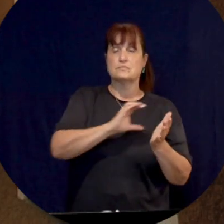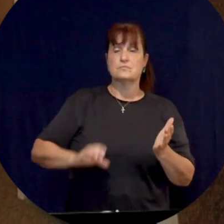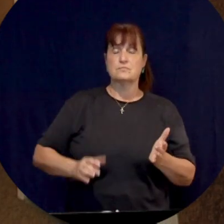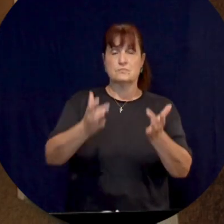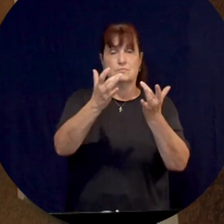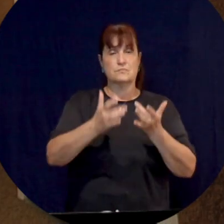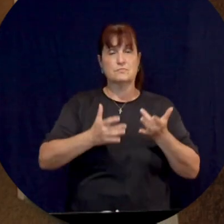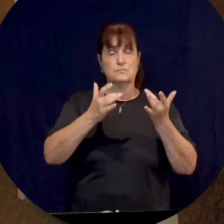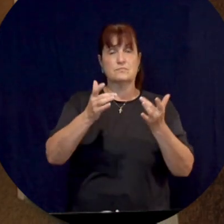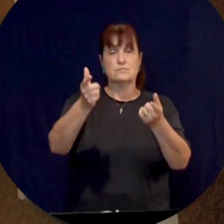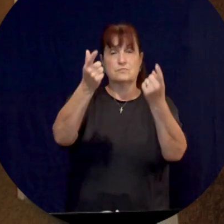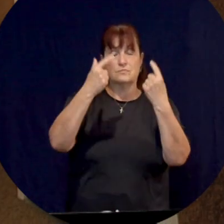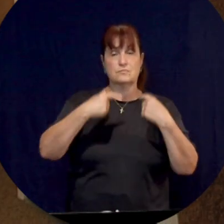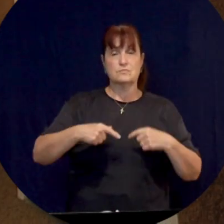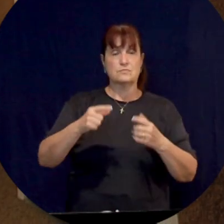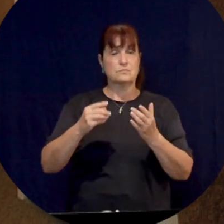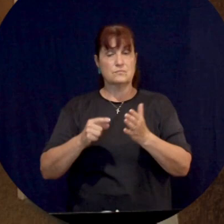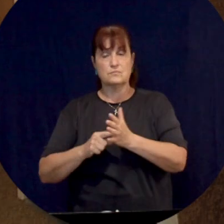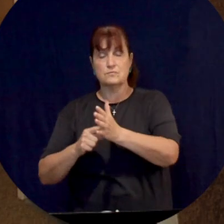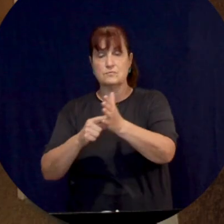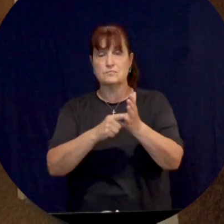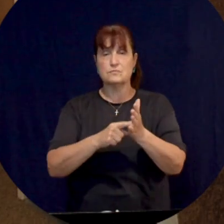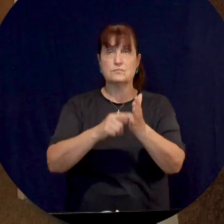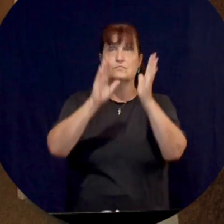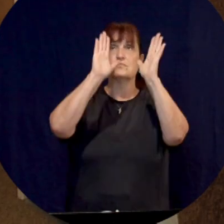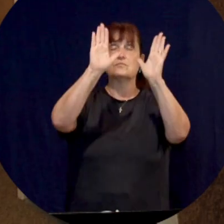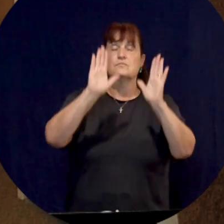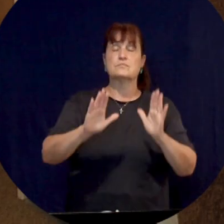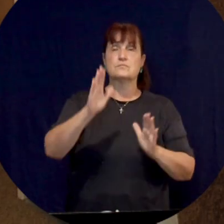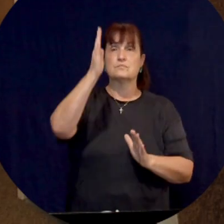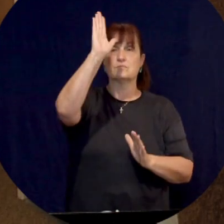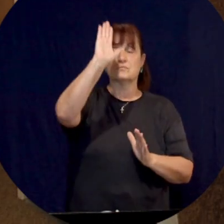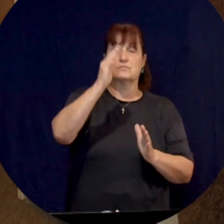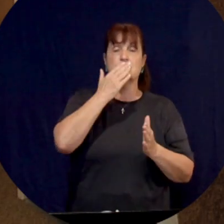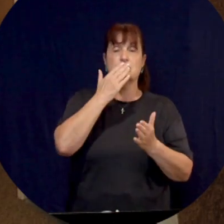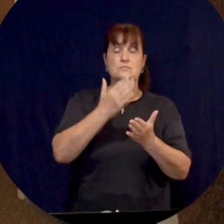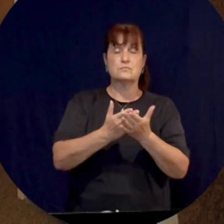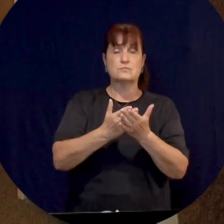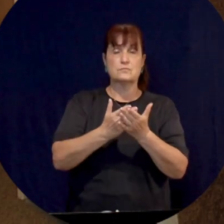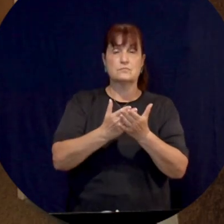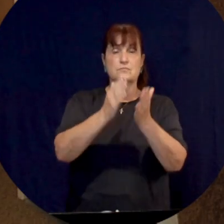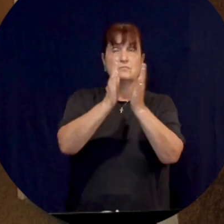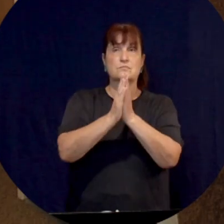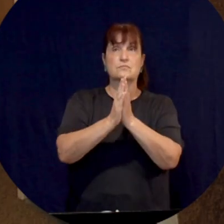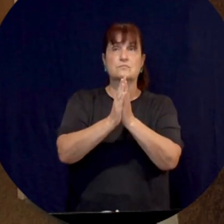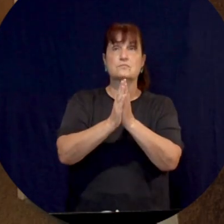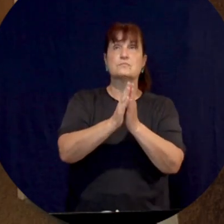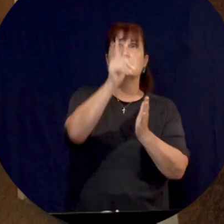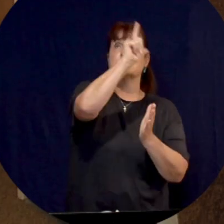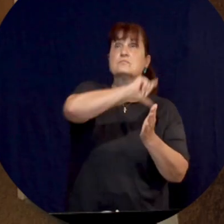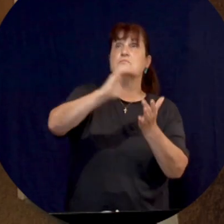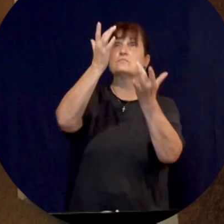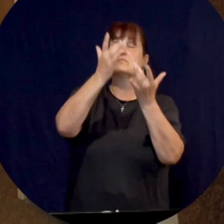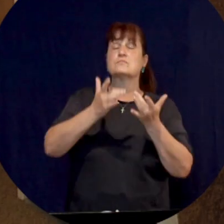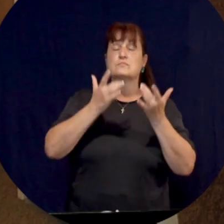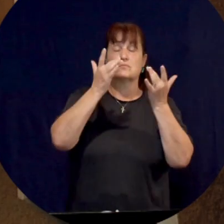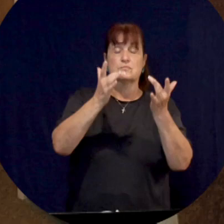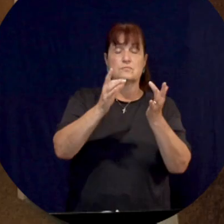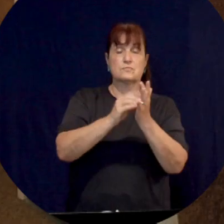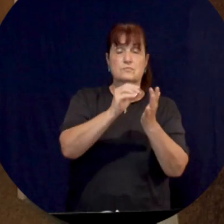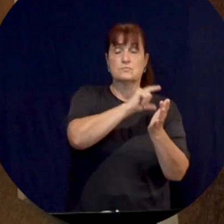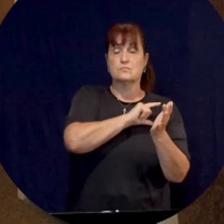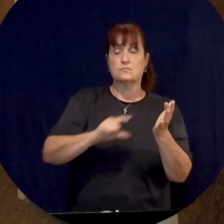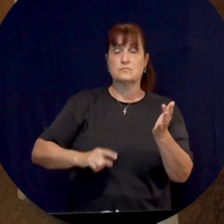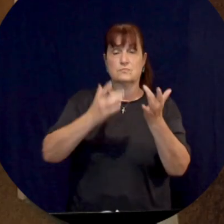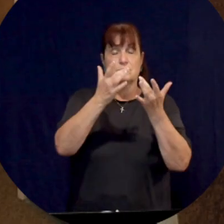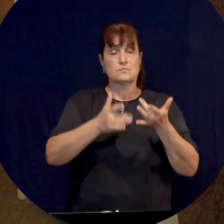mercy. You come to reveal to us the greatness of God's goodness. We pray to you, Lord, have mercy. Lord,